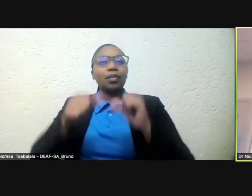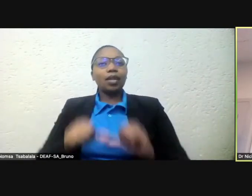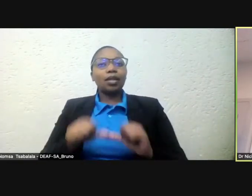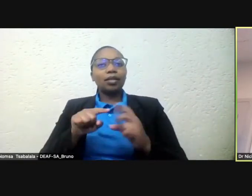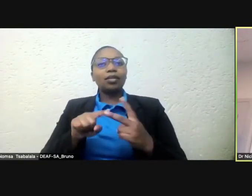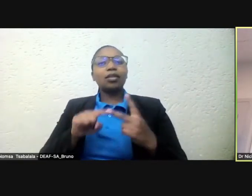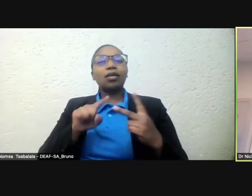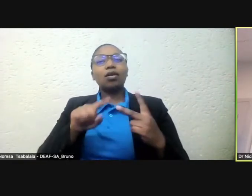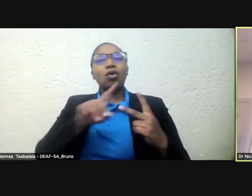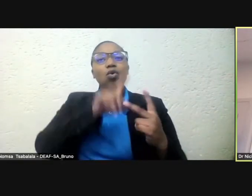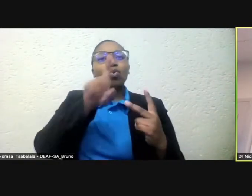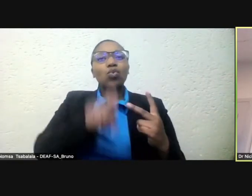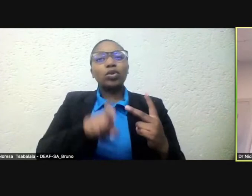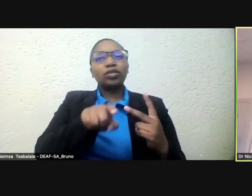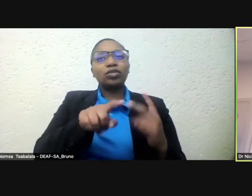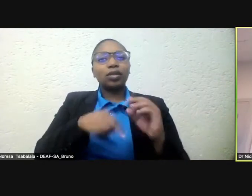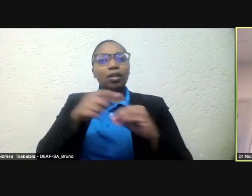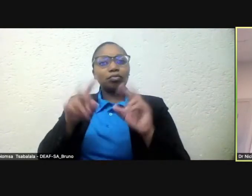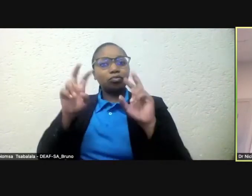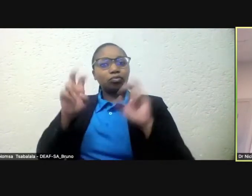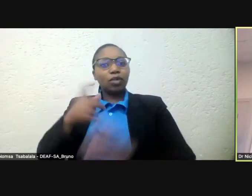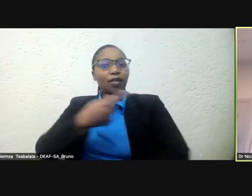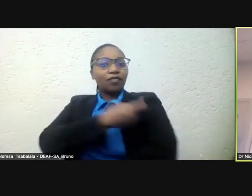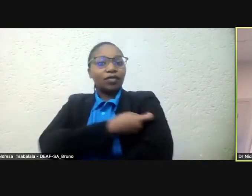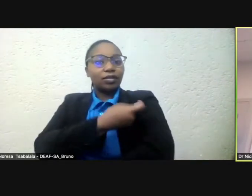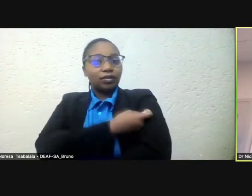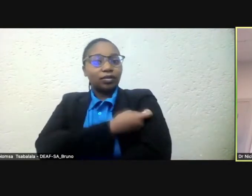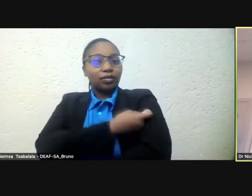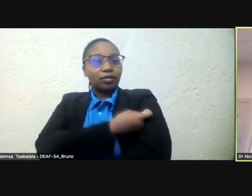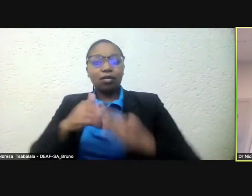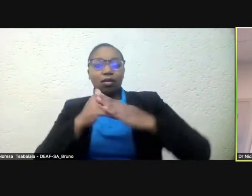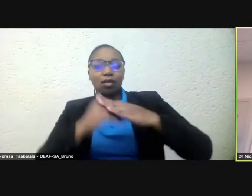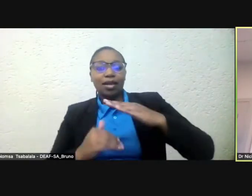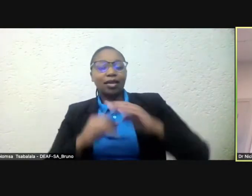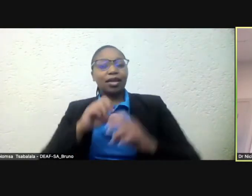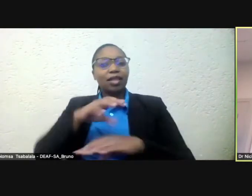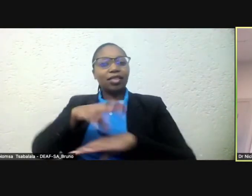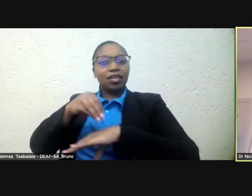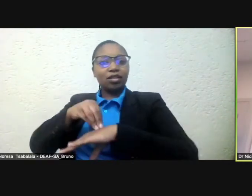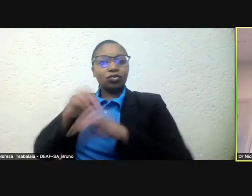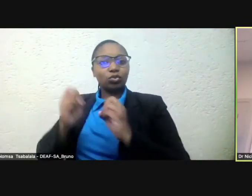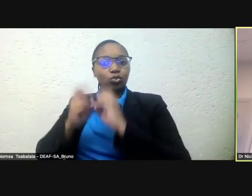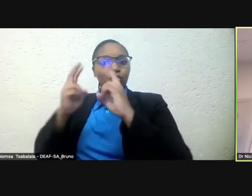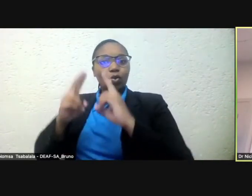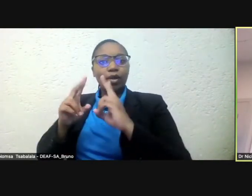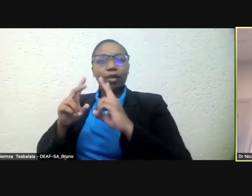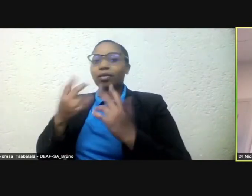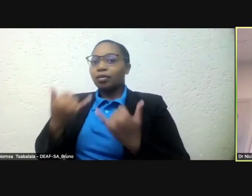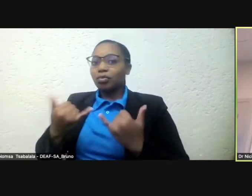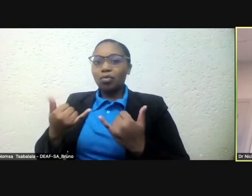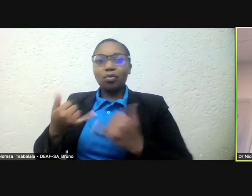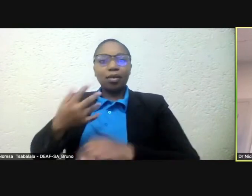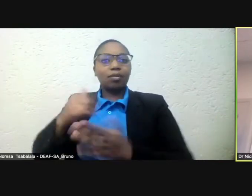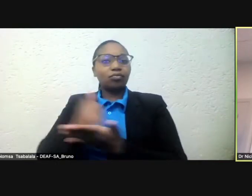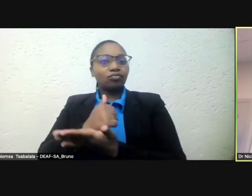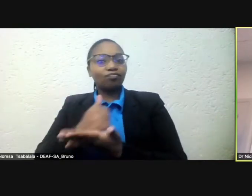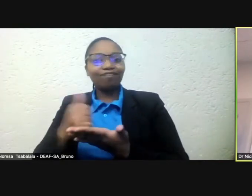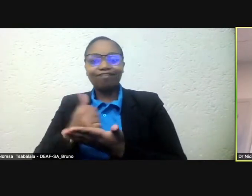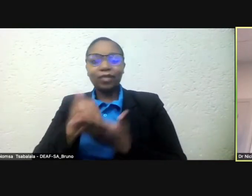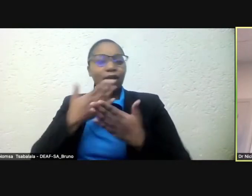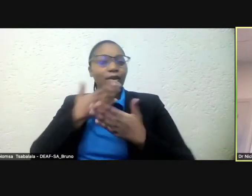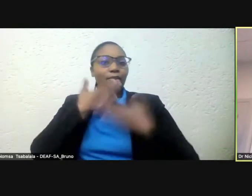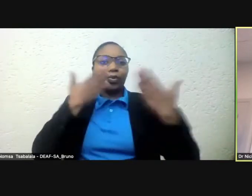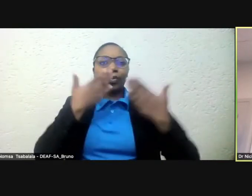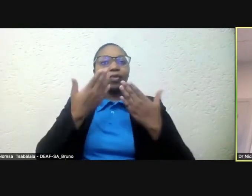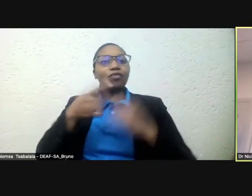of vaccinating under the age of 12 is concerned, there's no vaccine registered in South Africa yet for use under